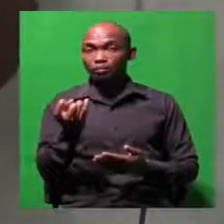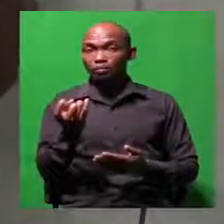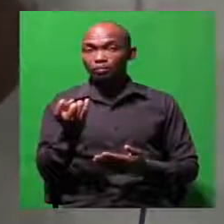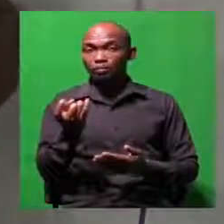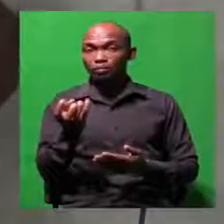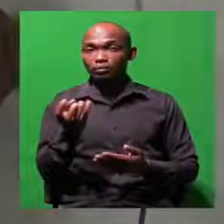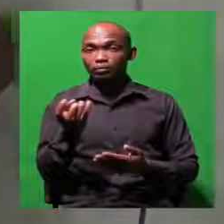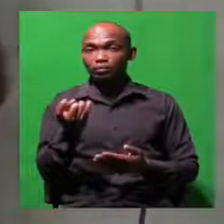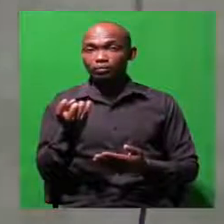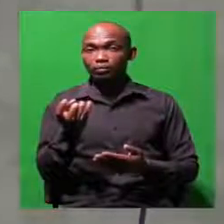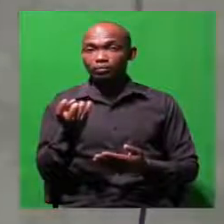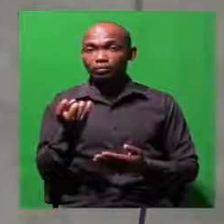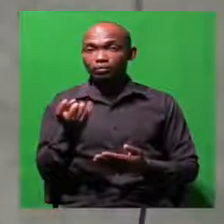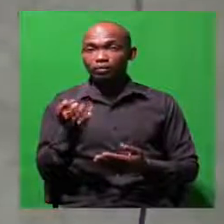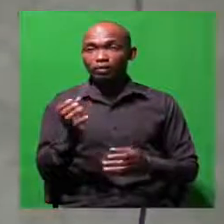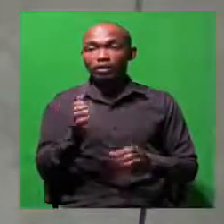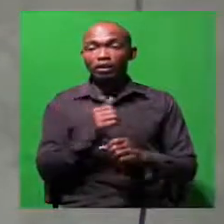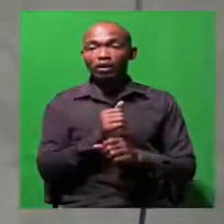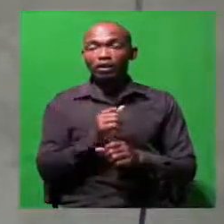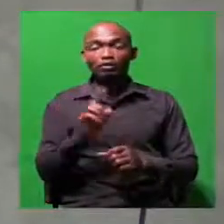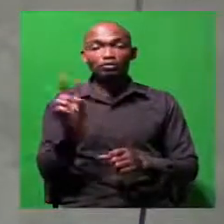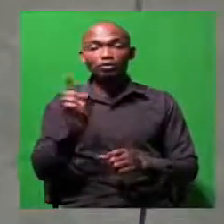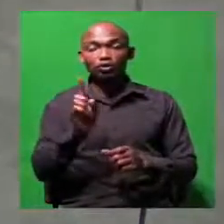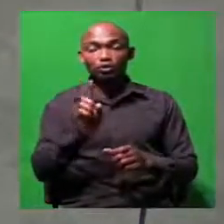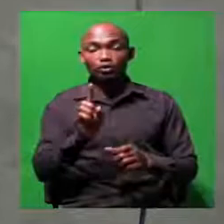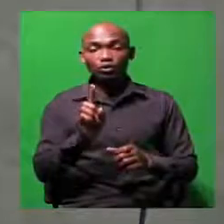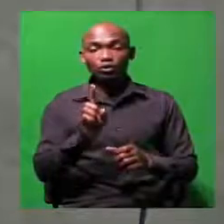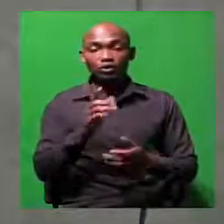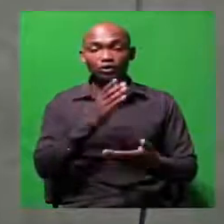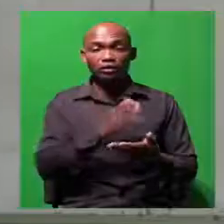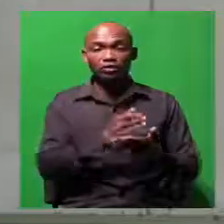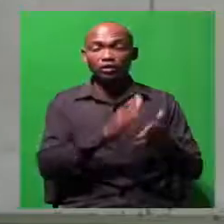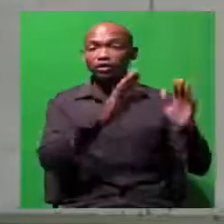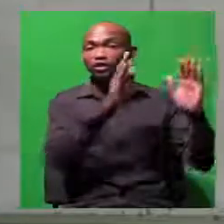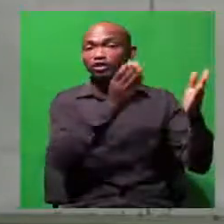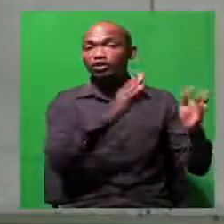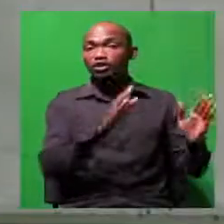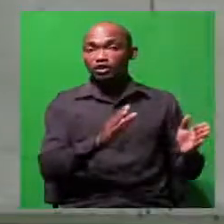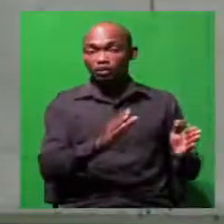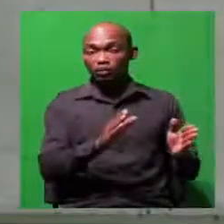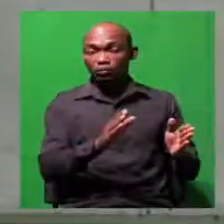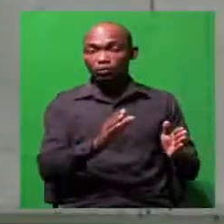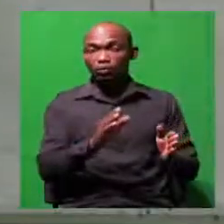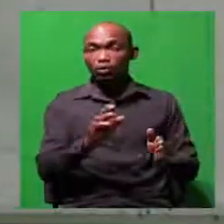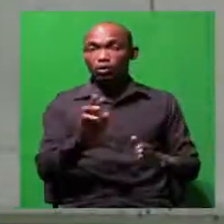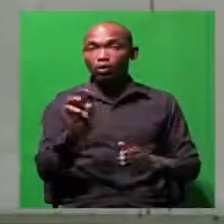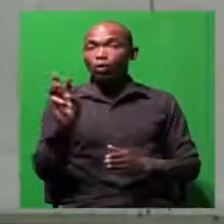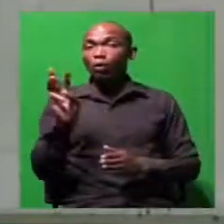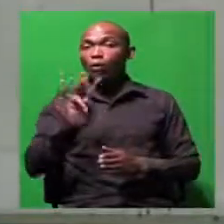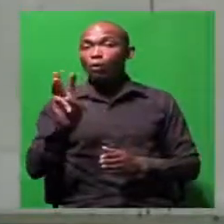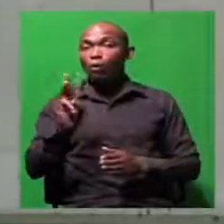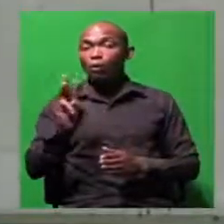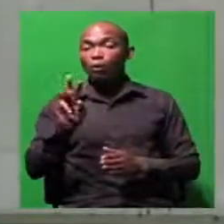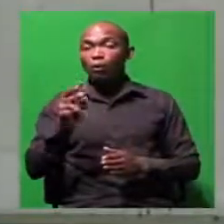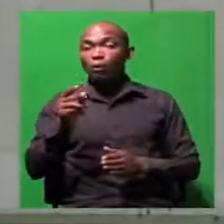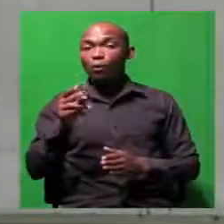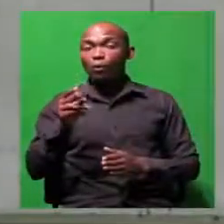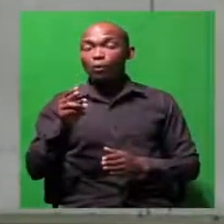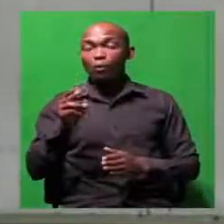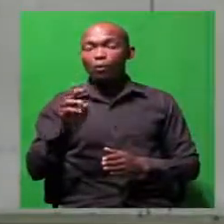has not a definite shape. And that's why it's called as irregular